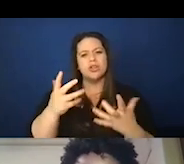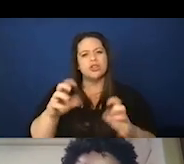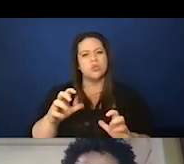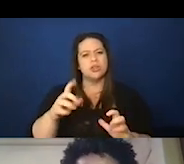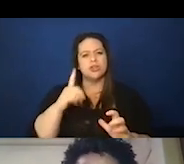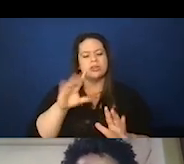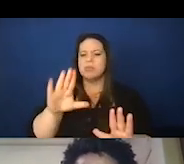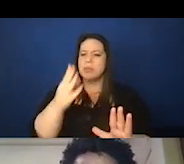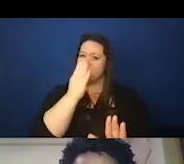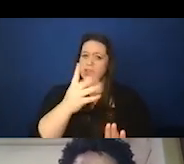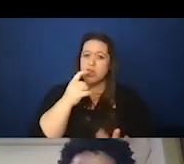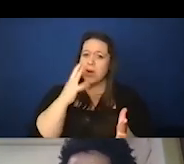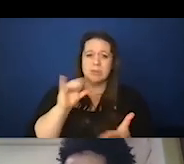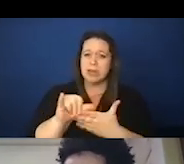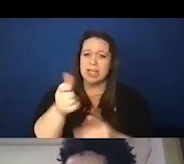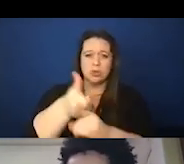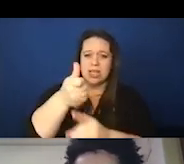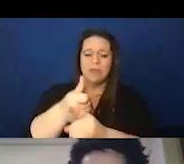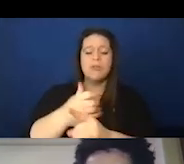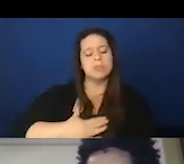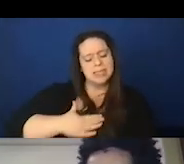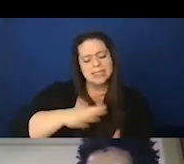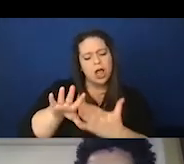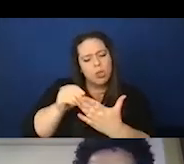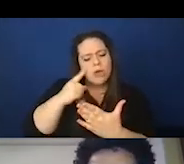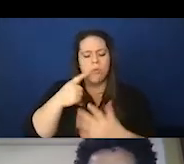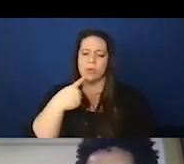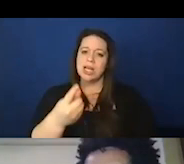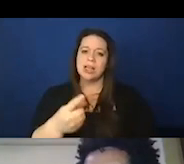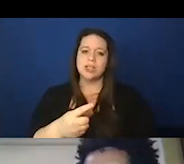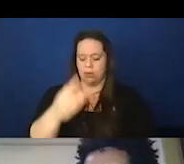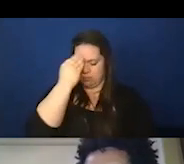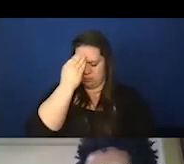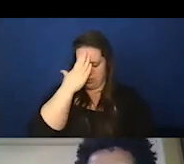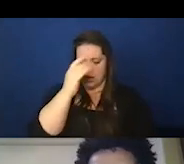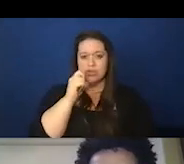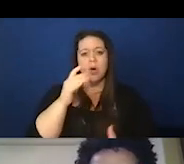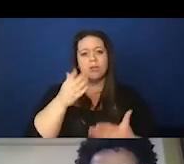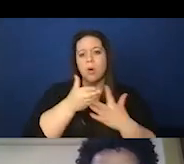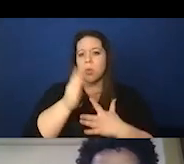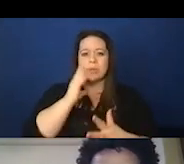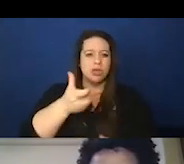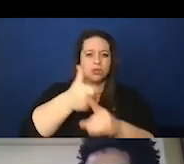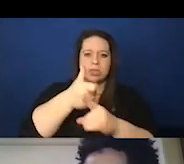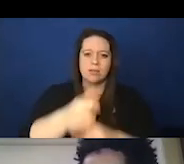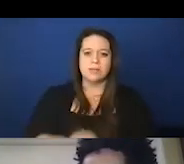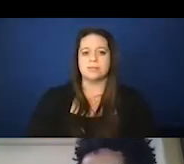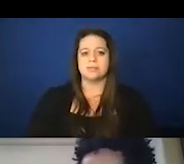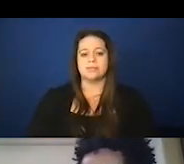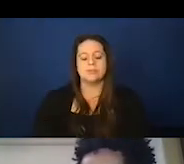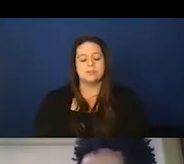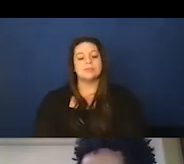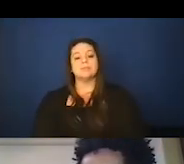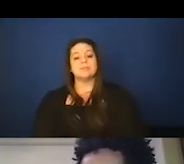you. Thank you. One more question from Megan. Yeah, we had a question from